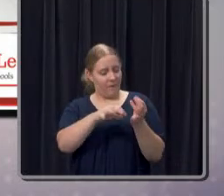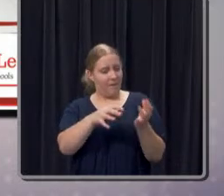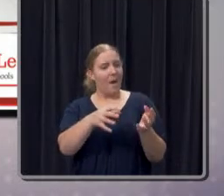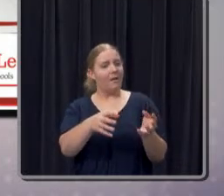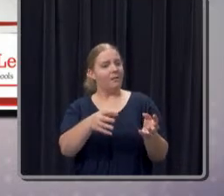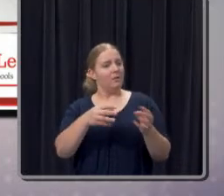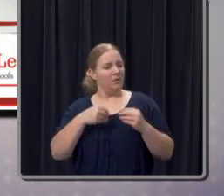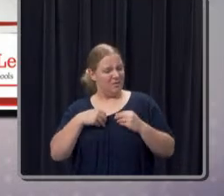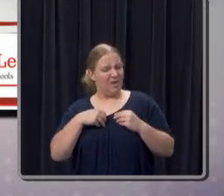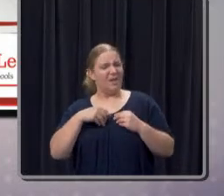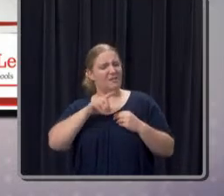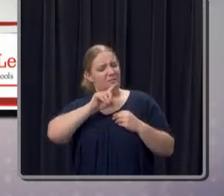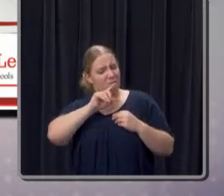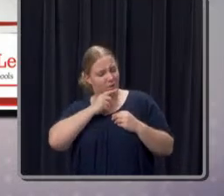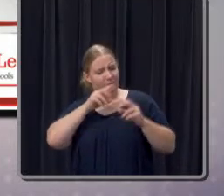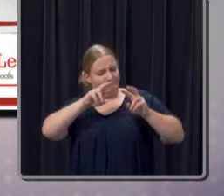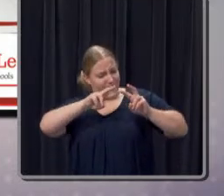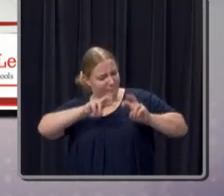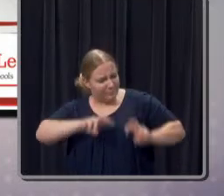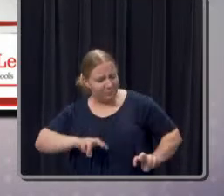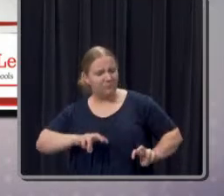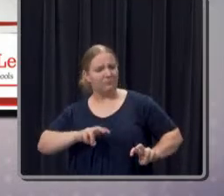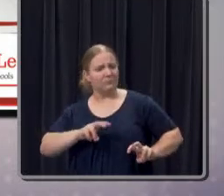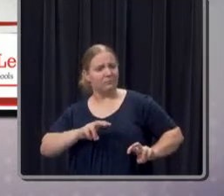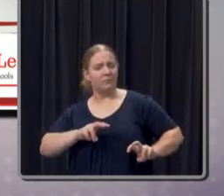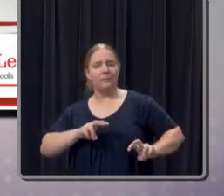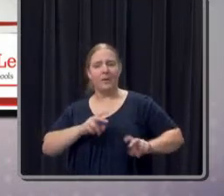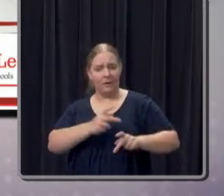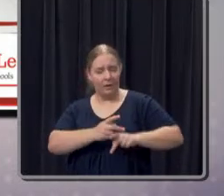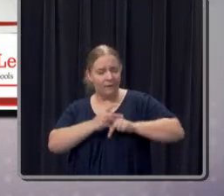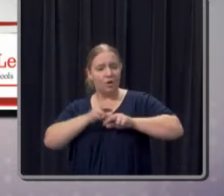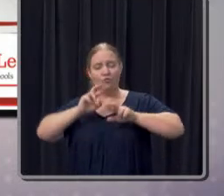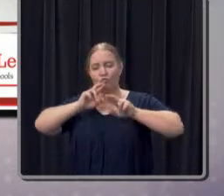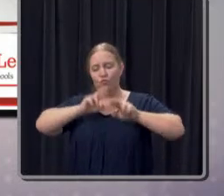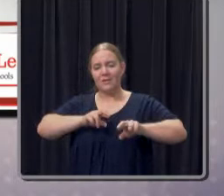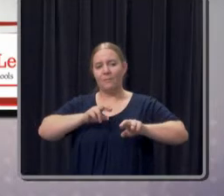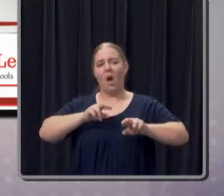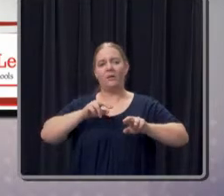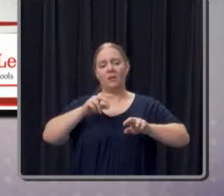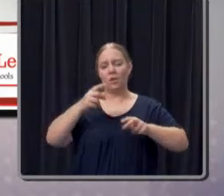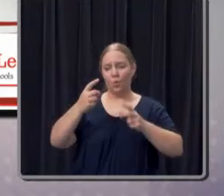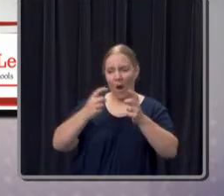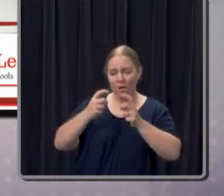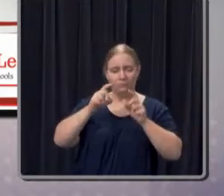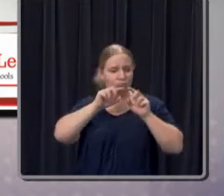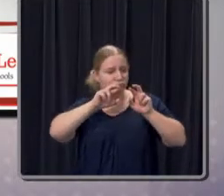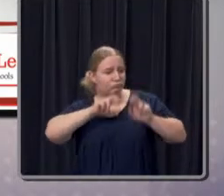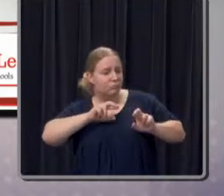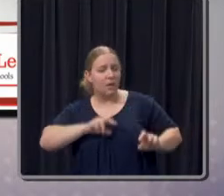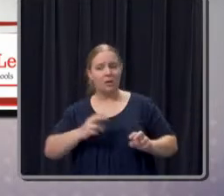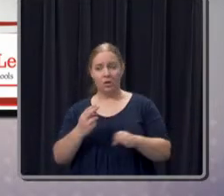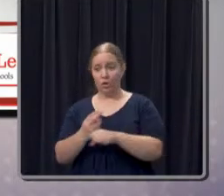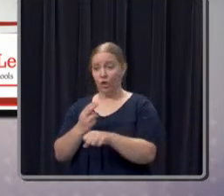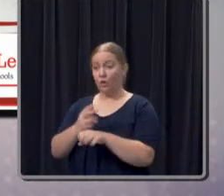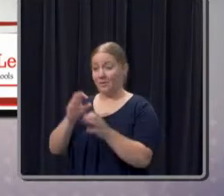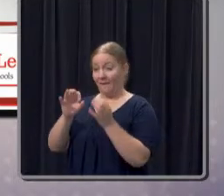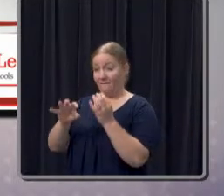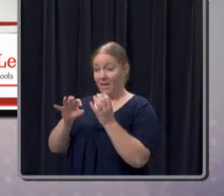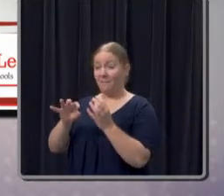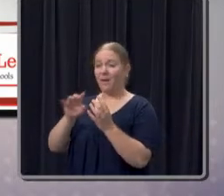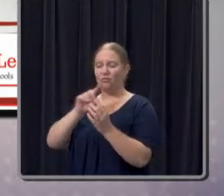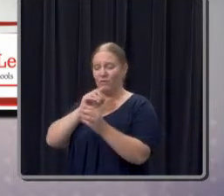very seriously. We analyze it, we look at it very carefully, we respond to questions, but then we utilize that feedback to really